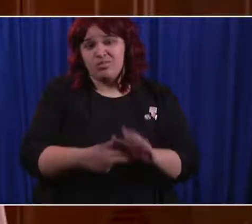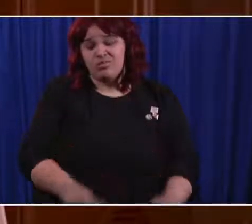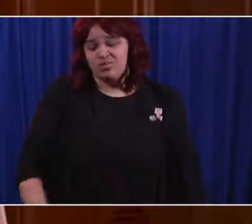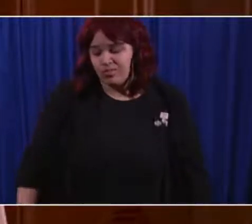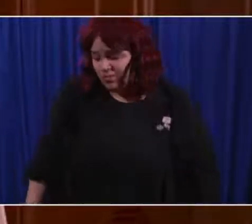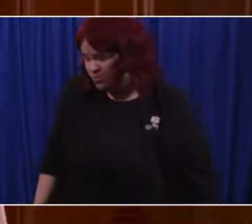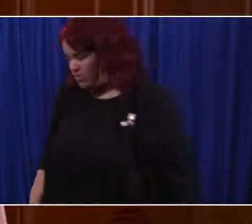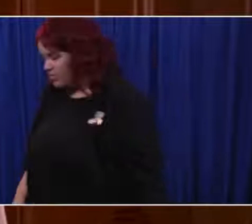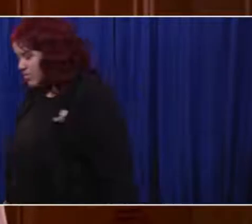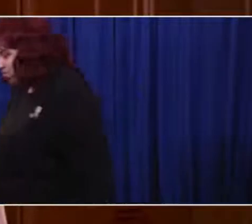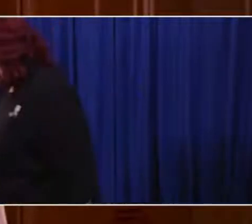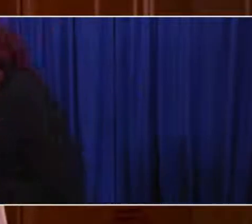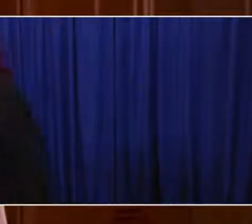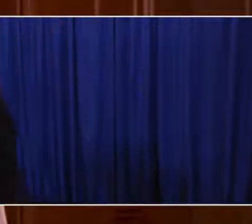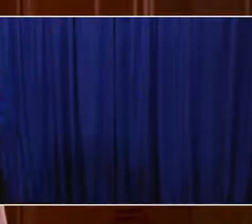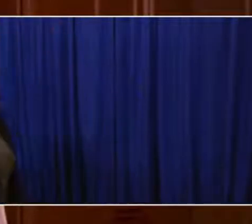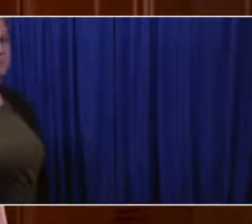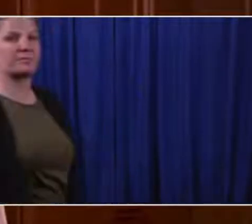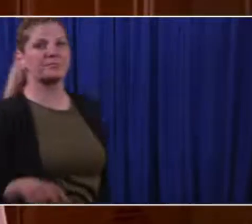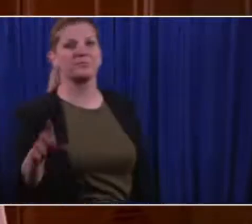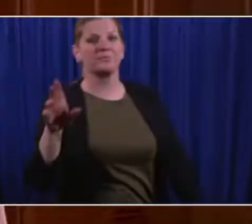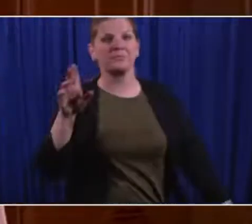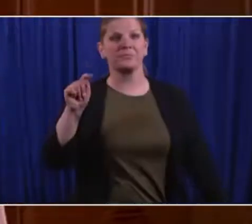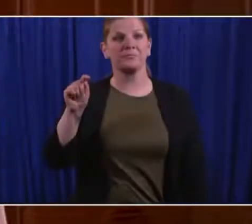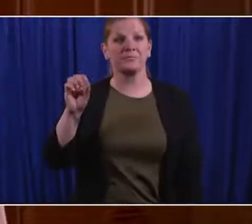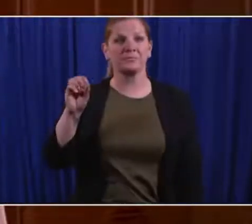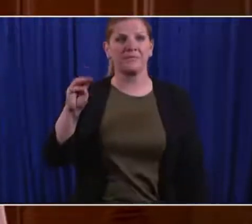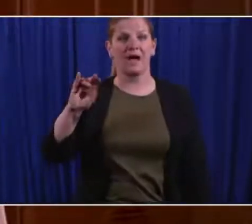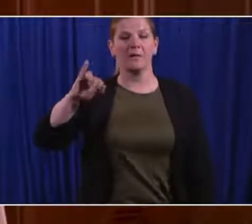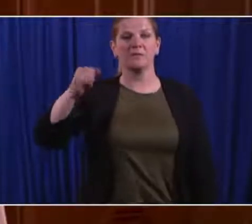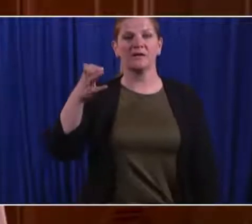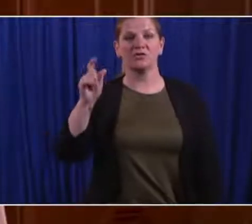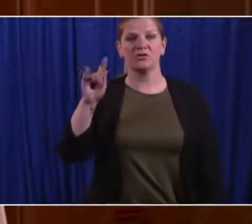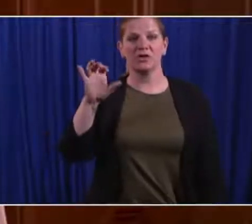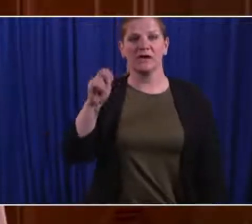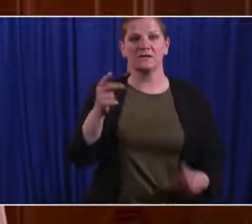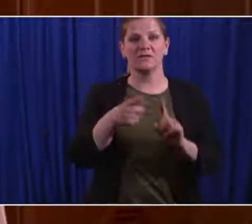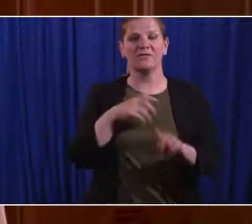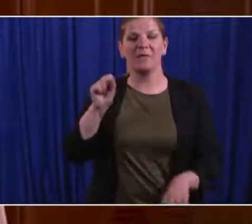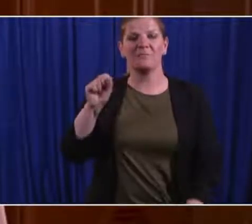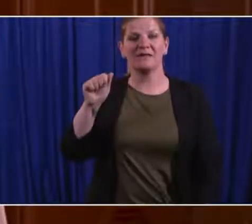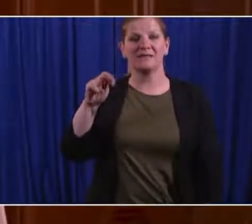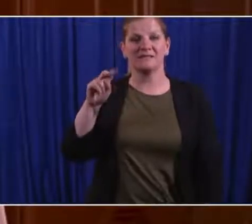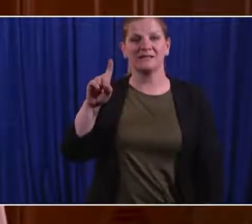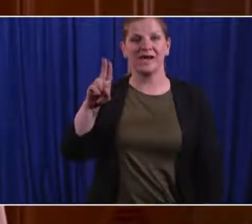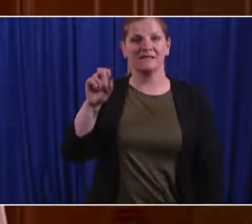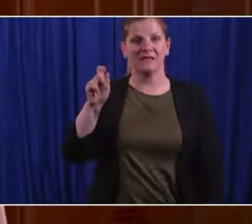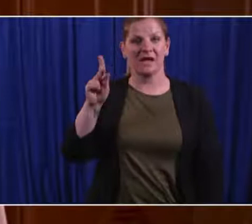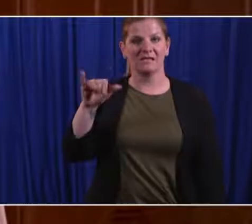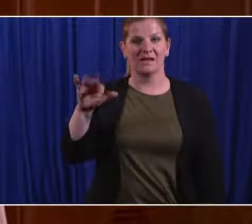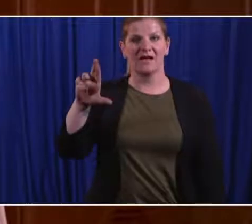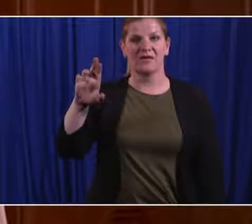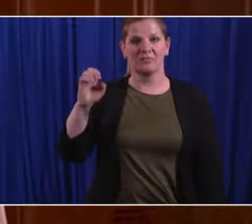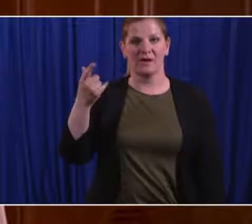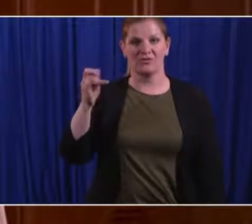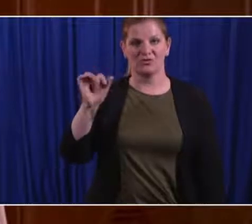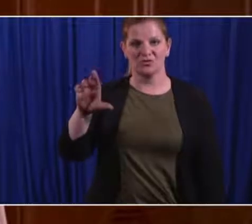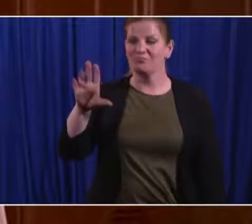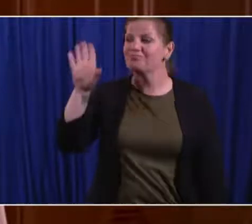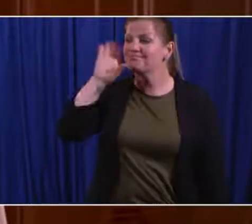Next question is from Tom Jackson at the Sandusky Register. Hey, Tom. Hi, Governor. How are you? Well,